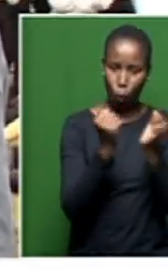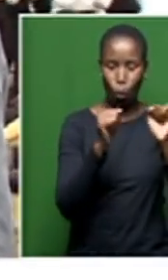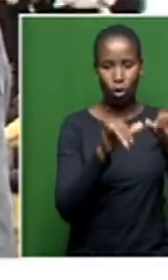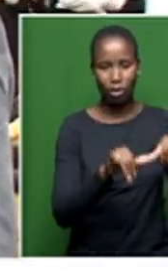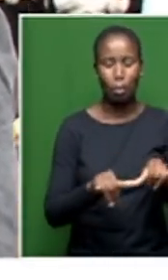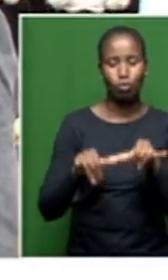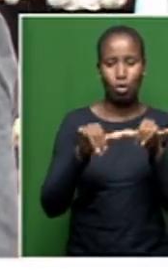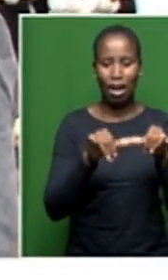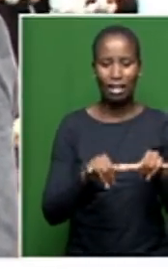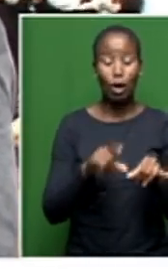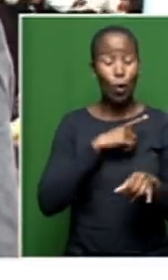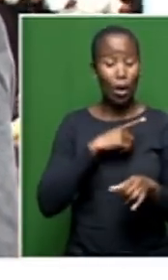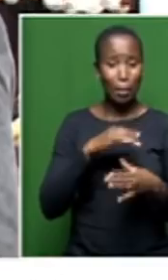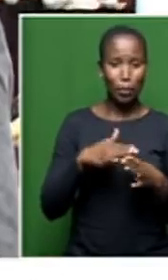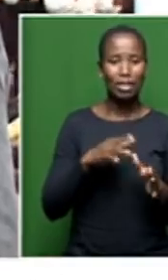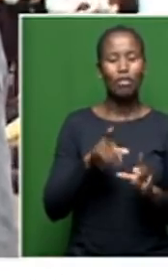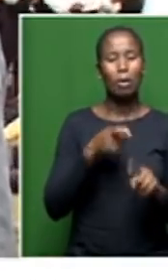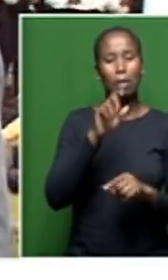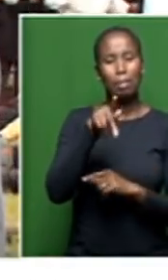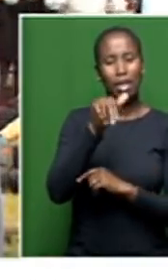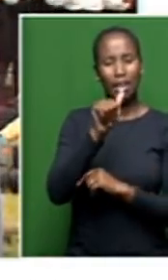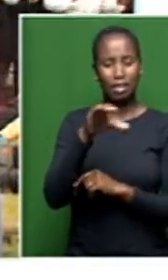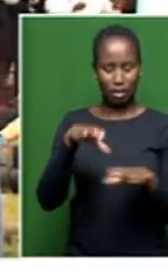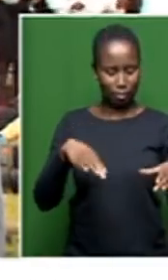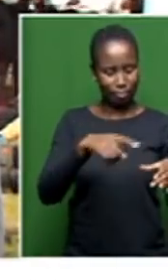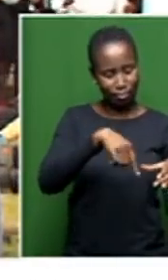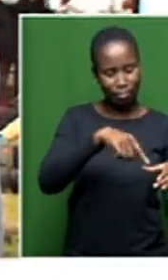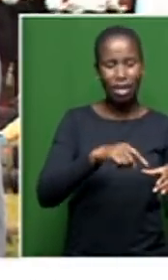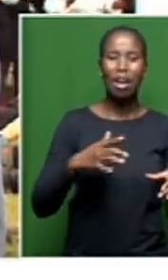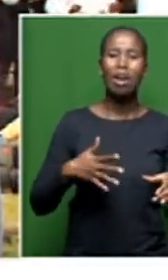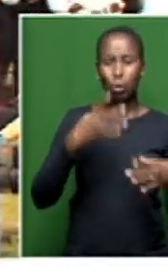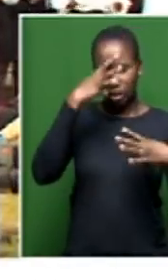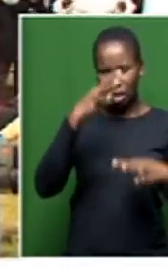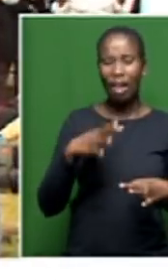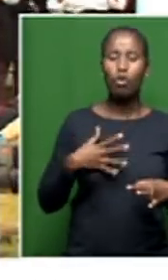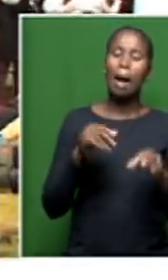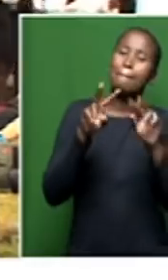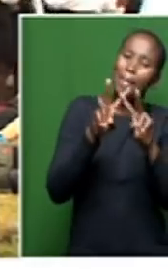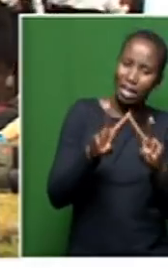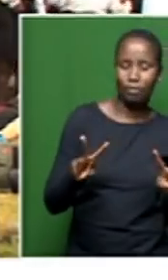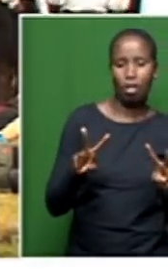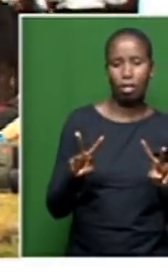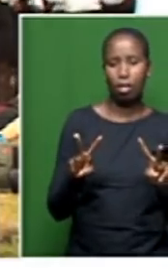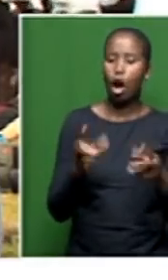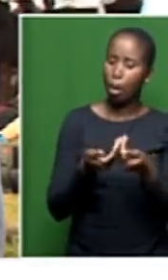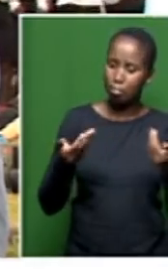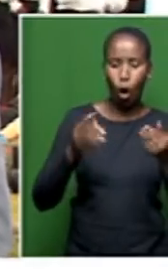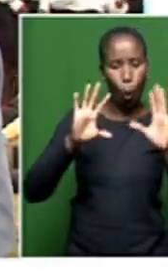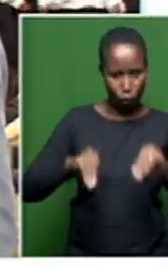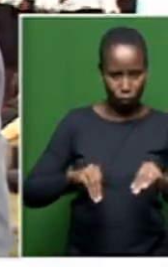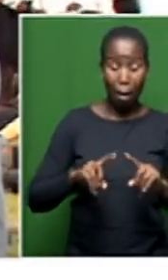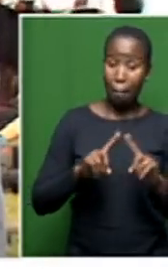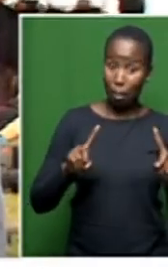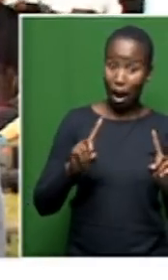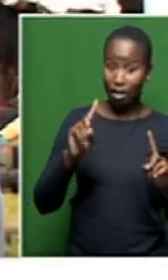all liberation movement, including the PAC, had decided on the peaceful means of confronting apartheid. But after that